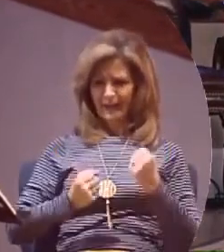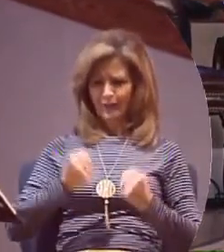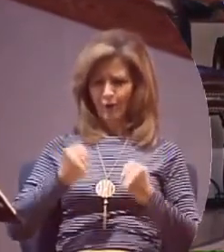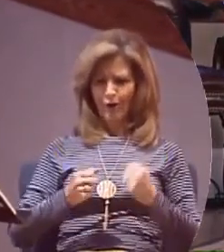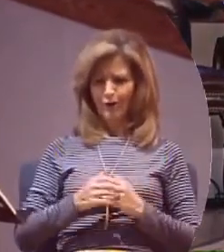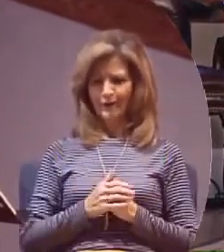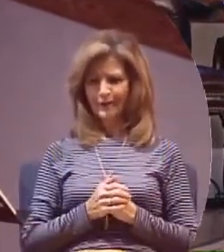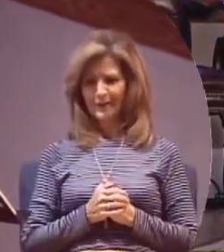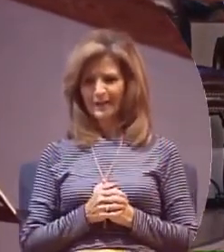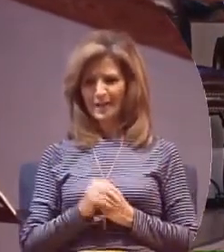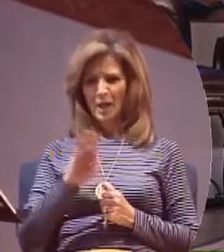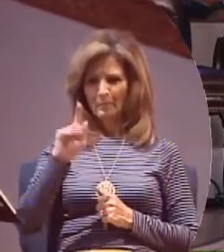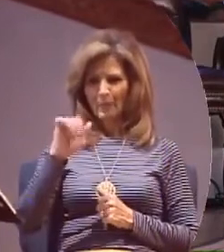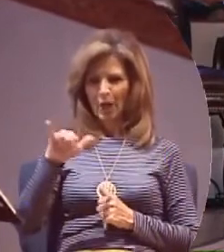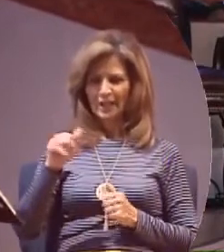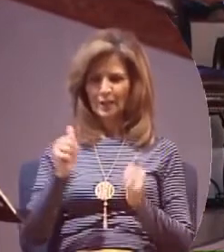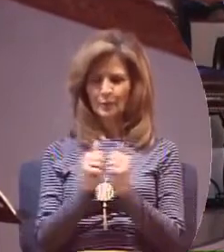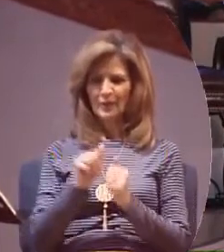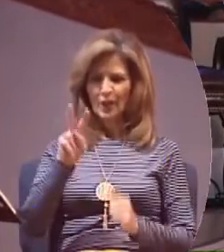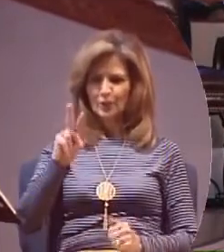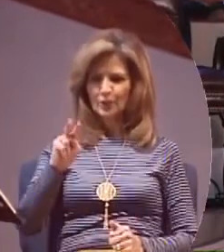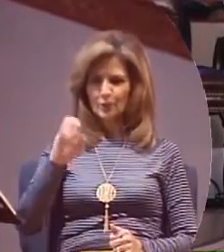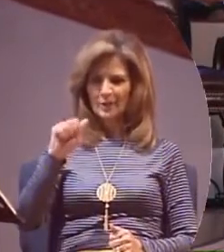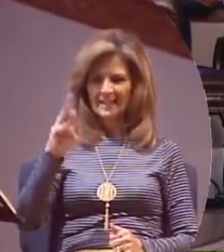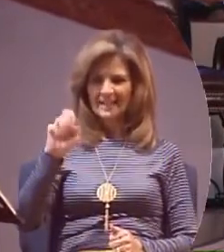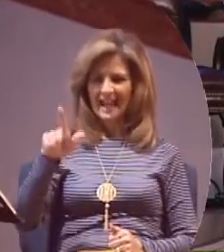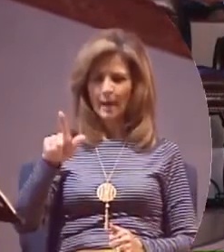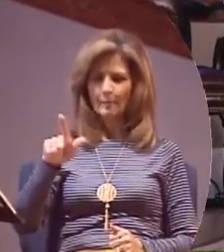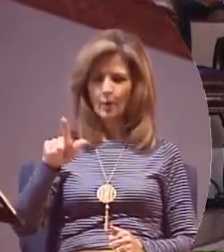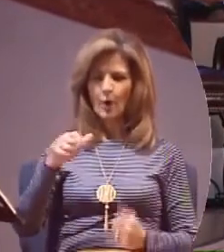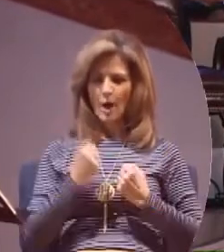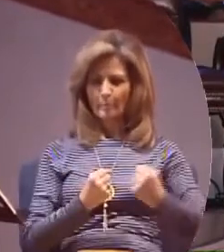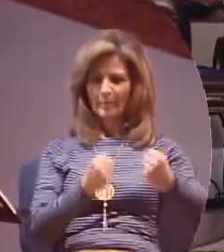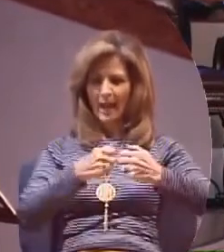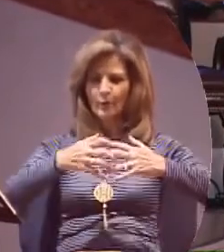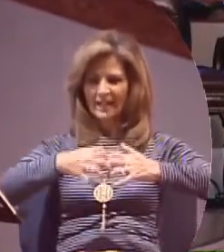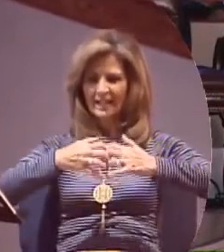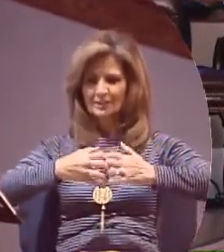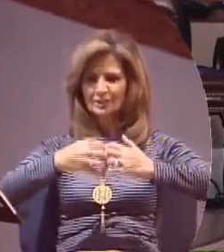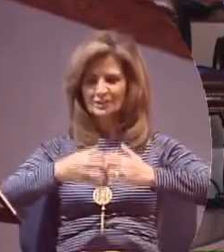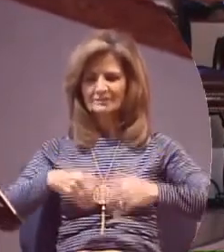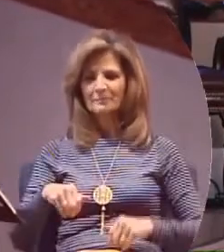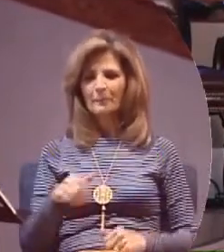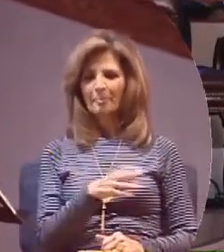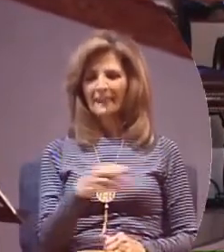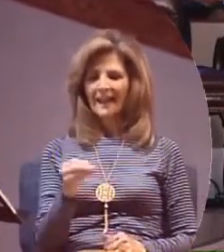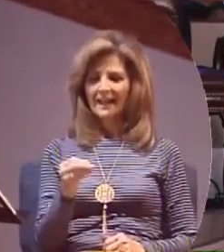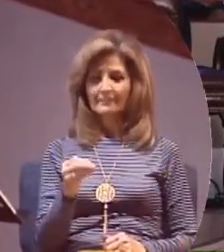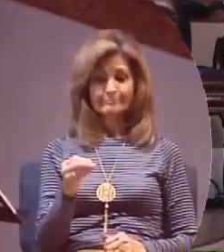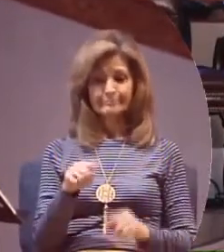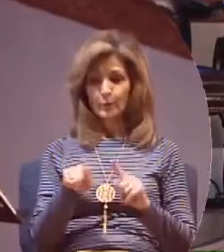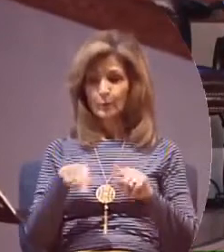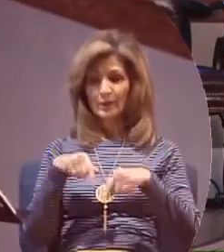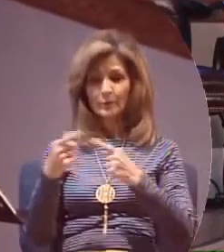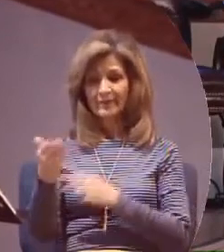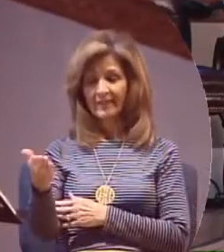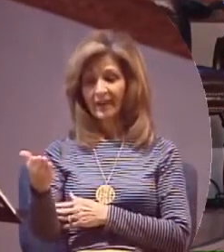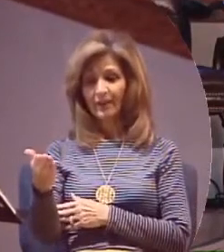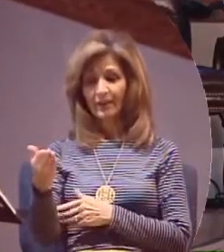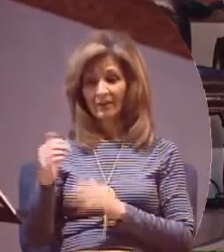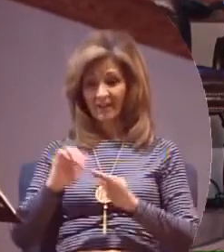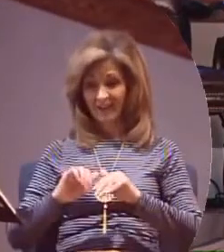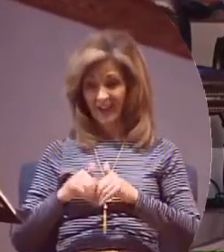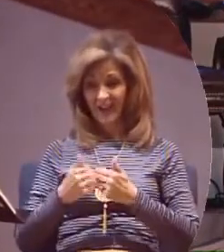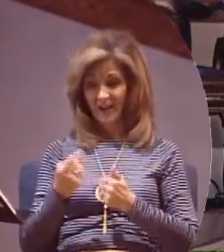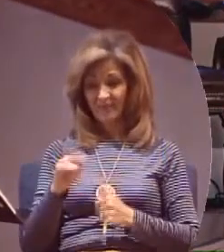buggy with 2 camel power engines. You would have think, man, they'd shot off fireworks. But when he went back to his hometown, here's the kind of welcome